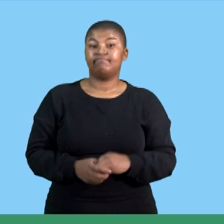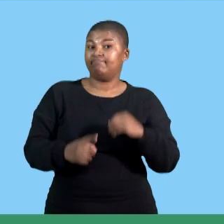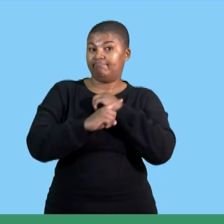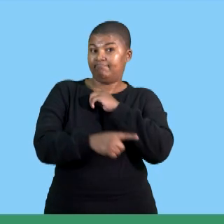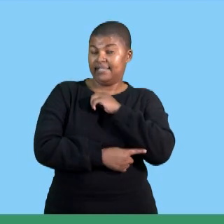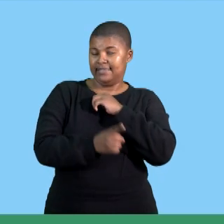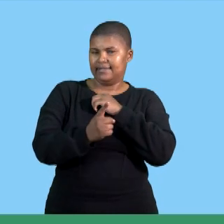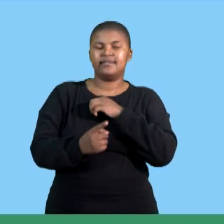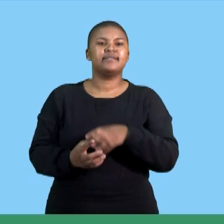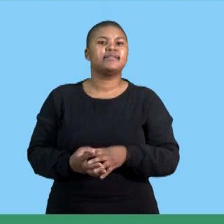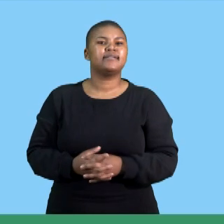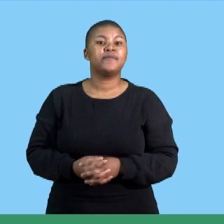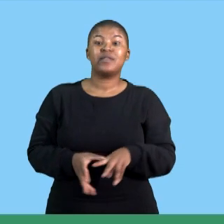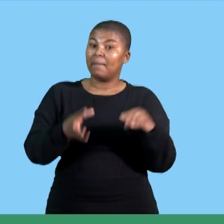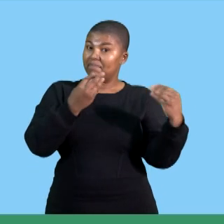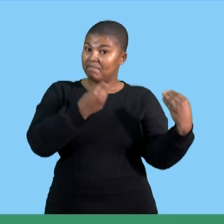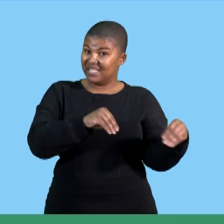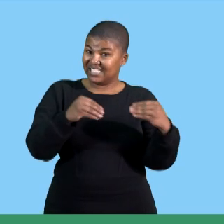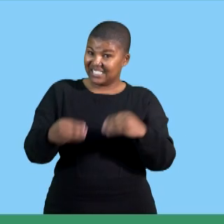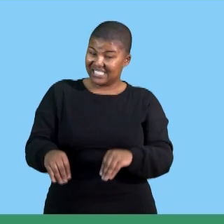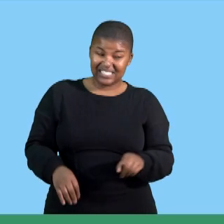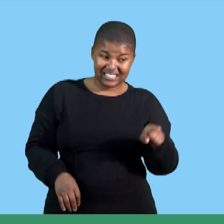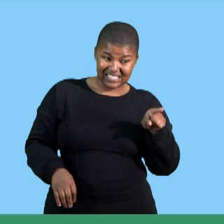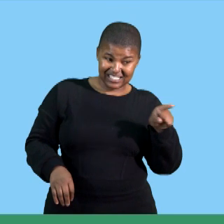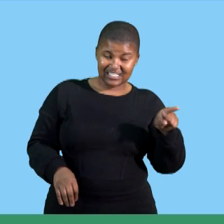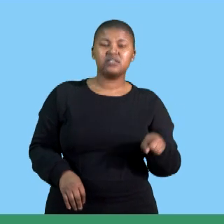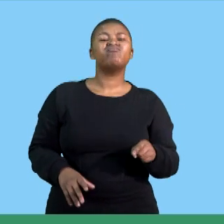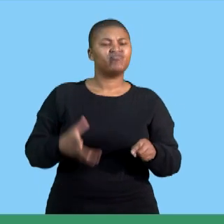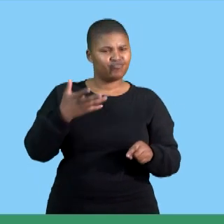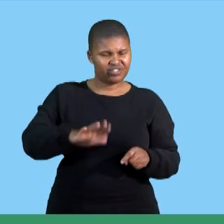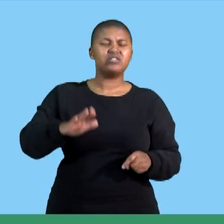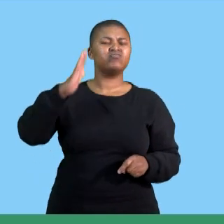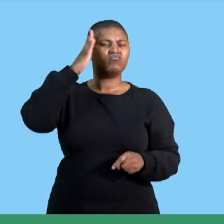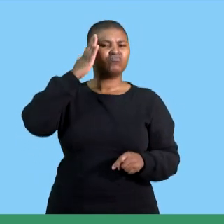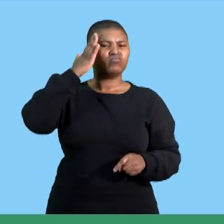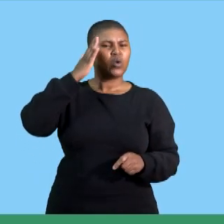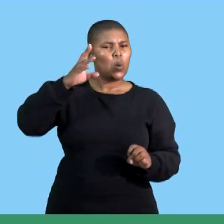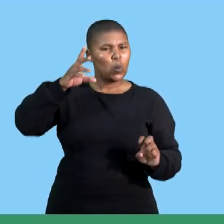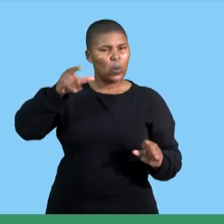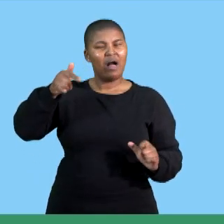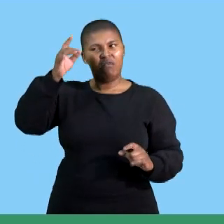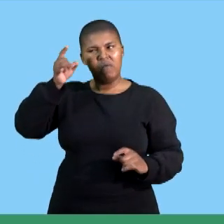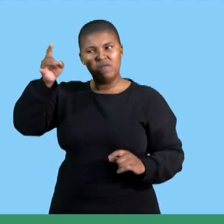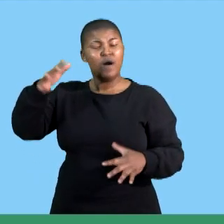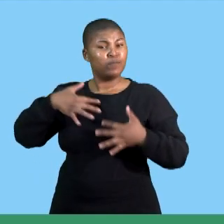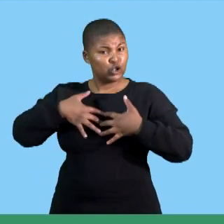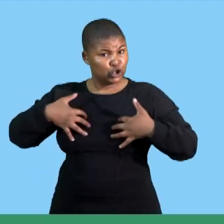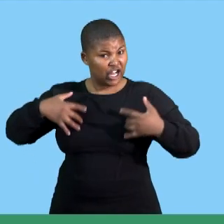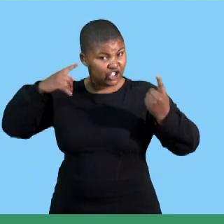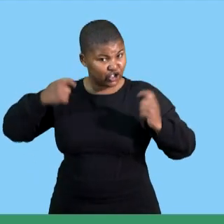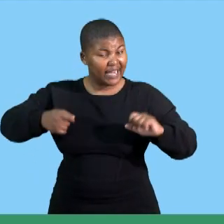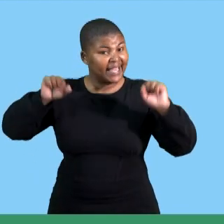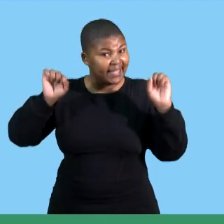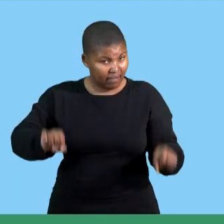their business also acknowledged that change may be stressful by introducing